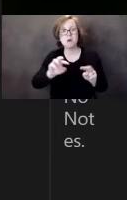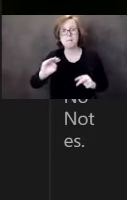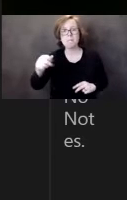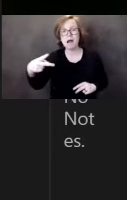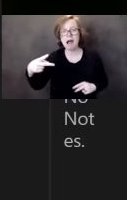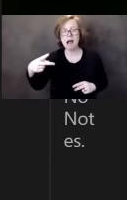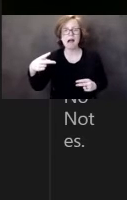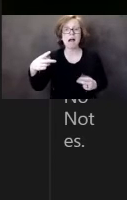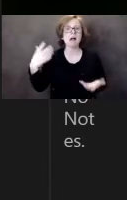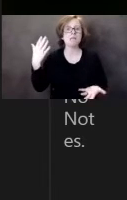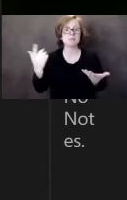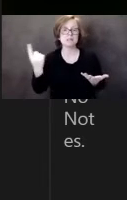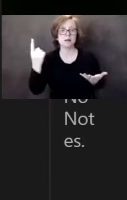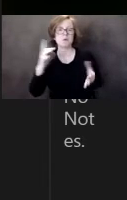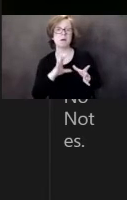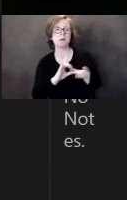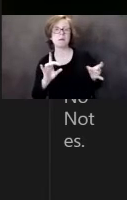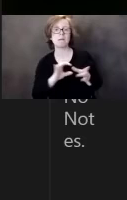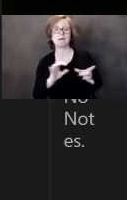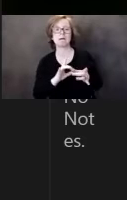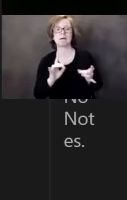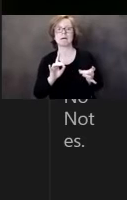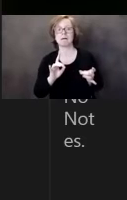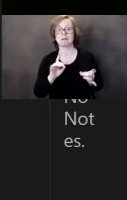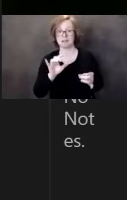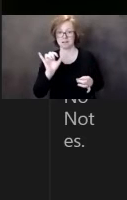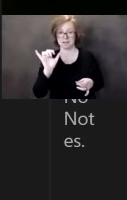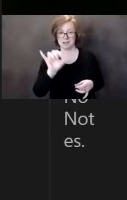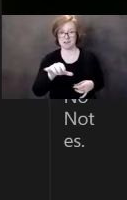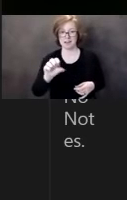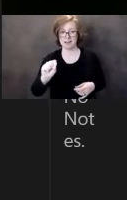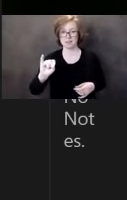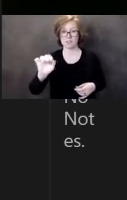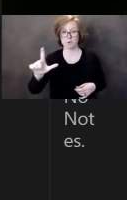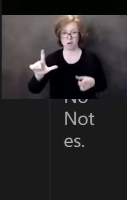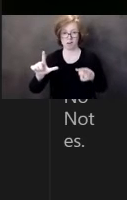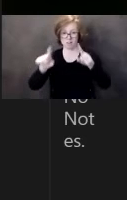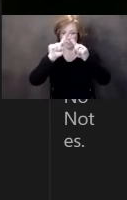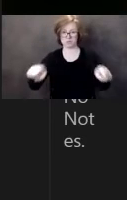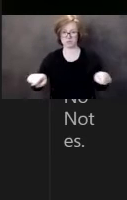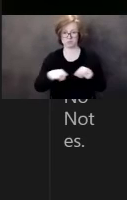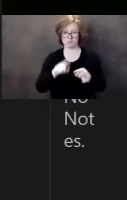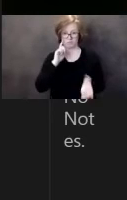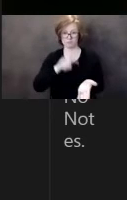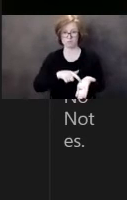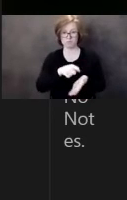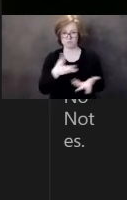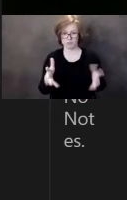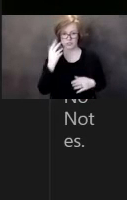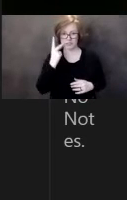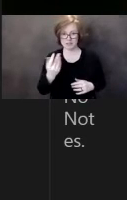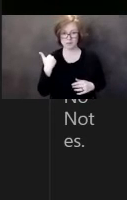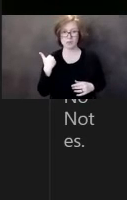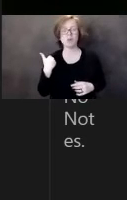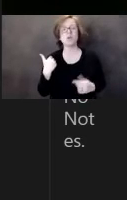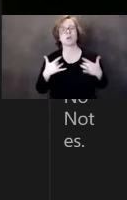out, I'll check the chat real quick. If this soil textural triangle is familiar, so small stuff, and we sit right here in a